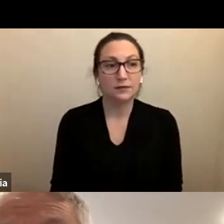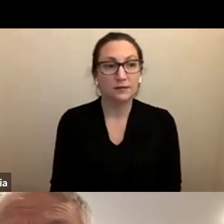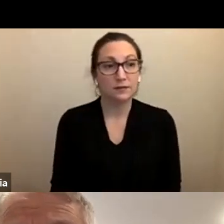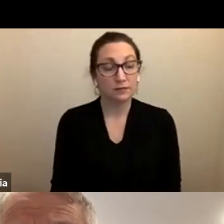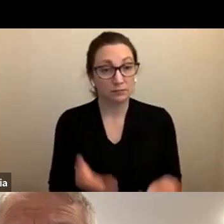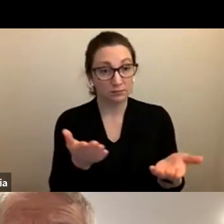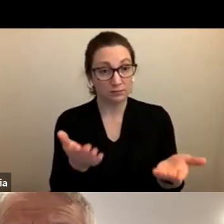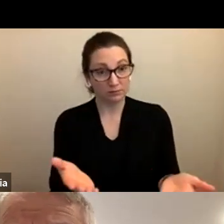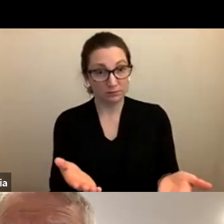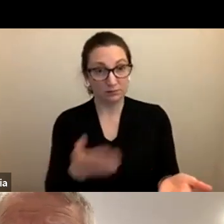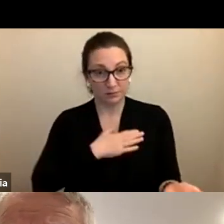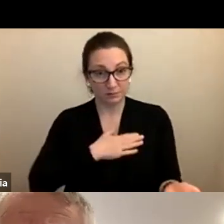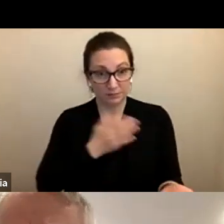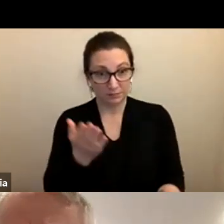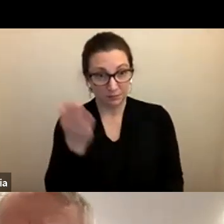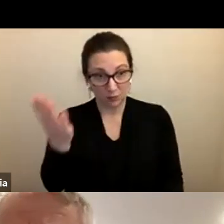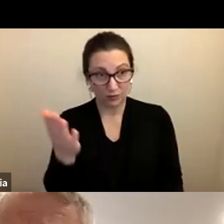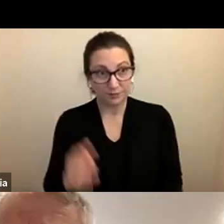May I have a motion to accept?